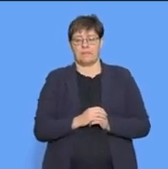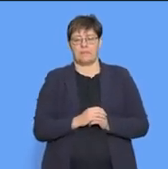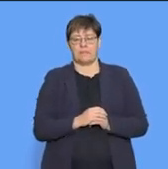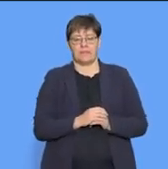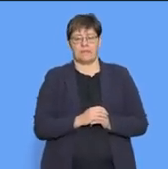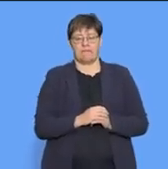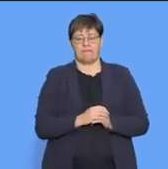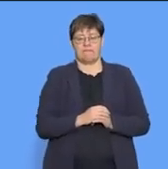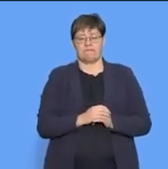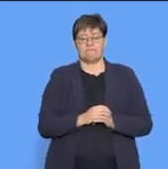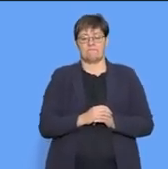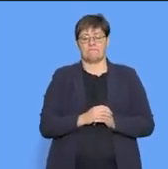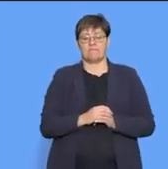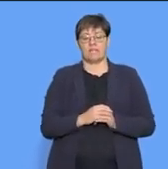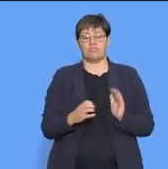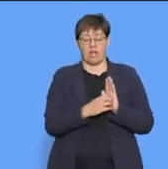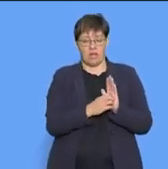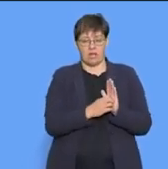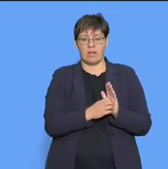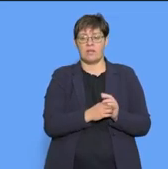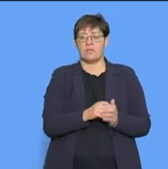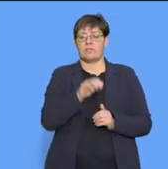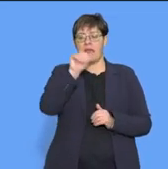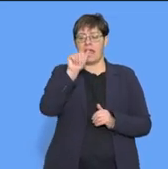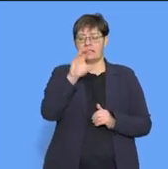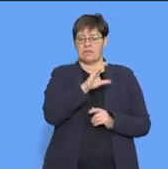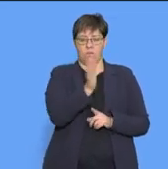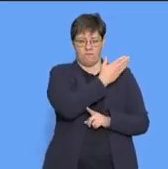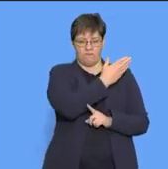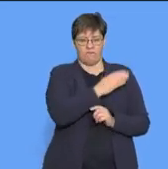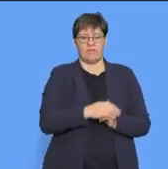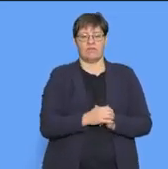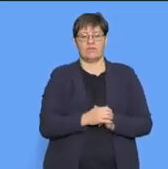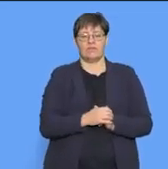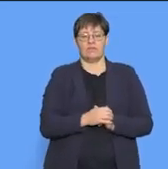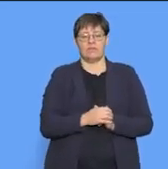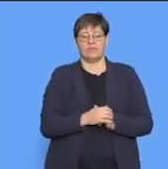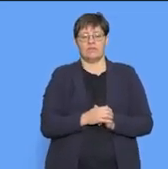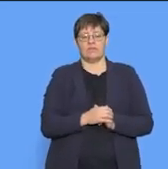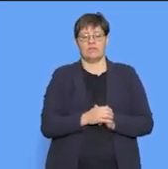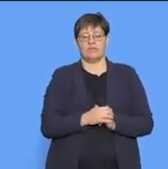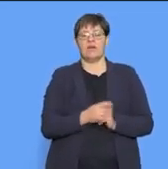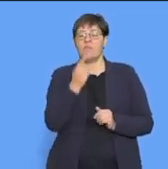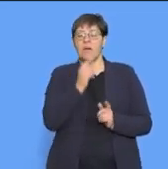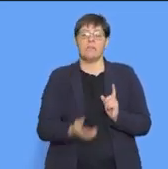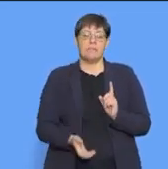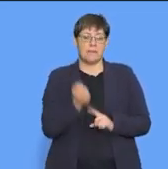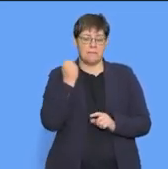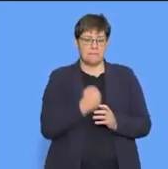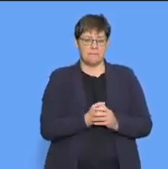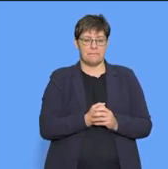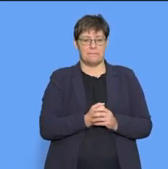Okay, so here's our triangle drawn without line AC just to make it a little less complicated. Remember again, we want to